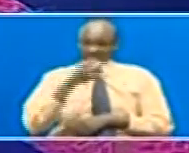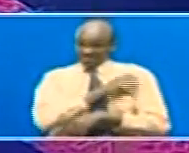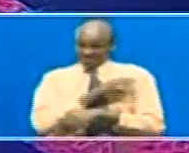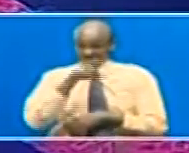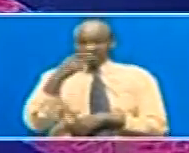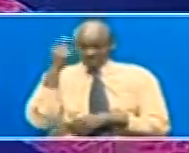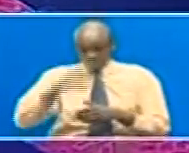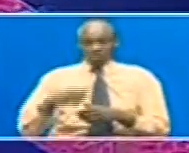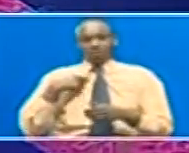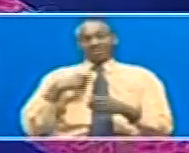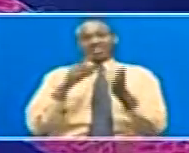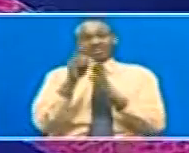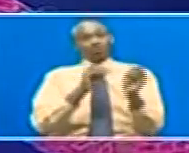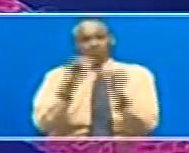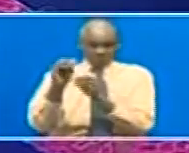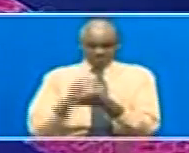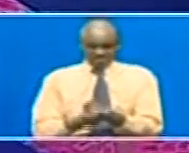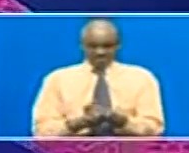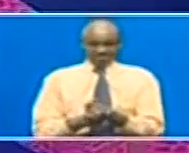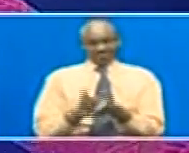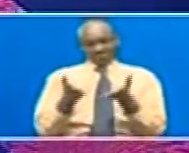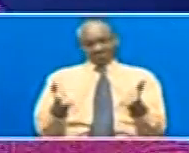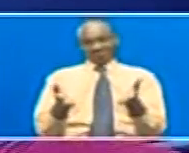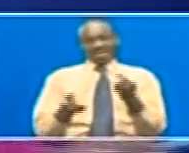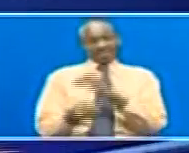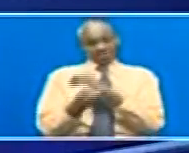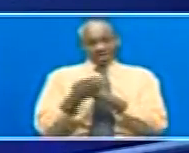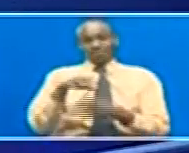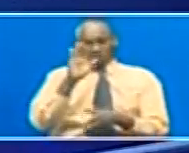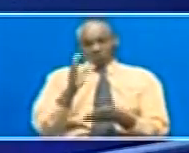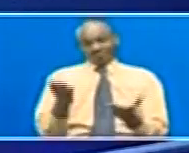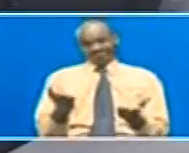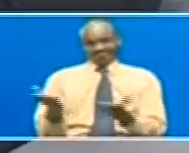digital migration date. KTN Samugina explains.